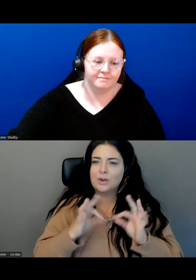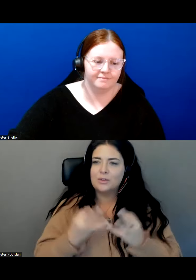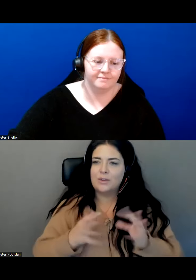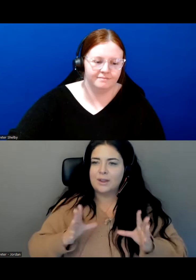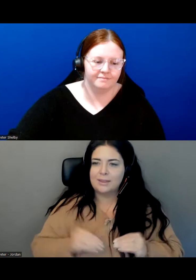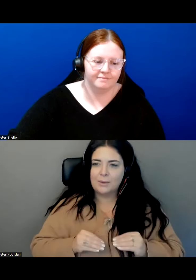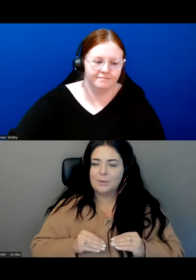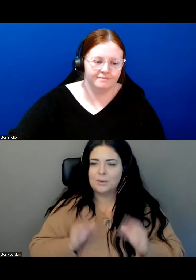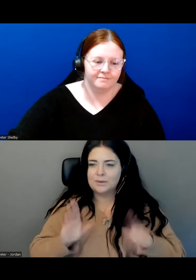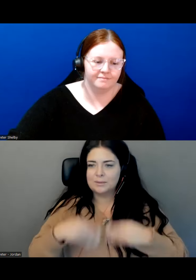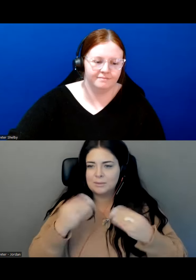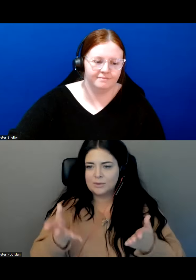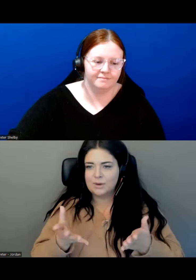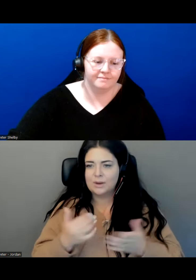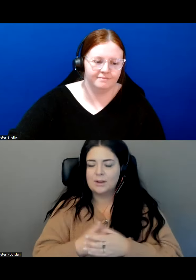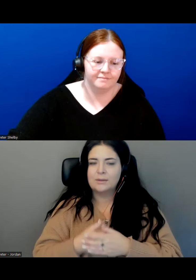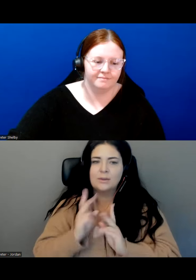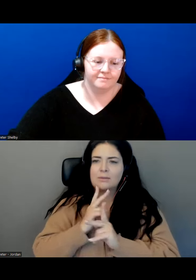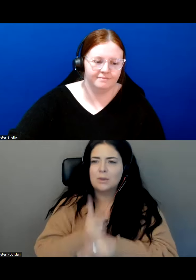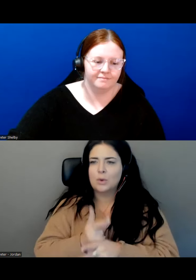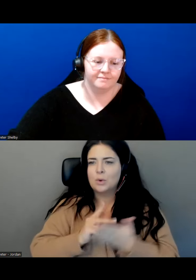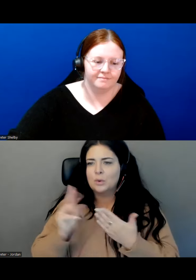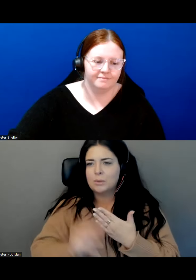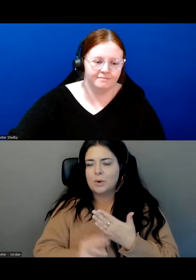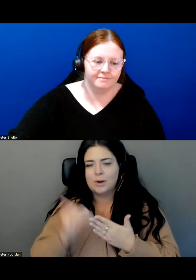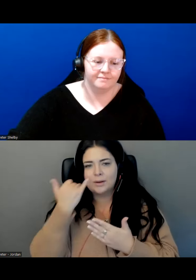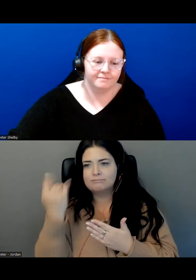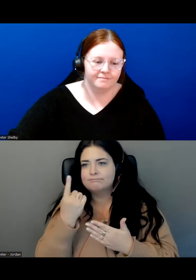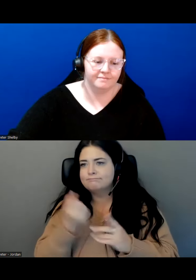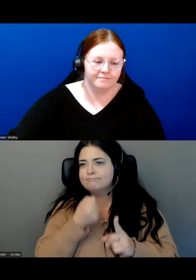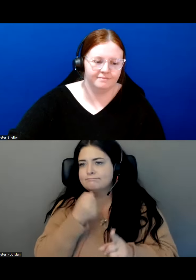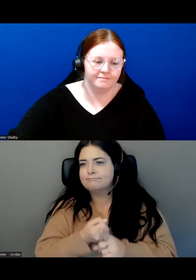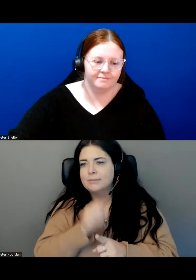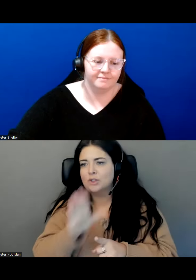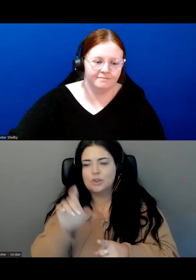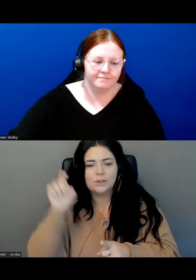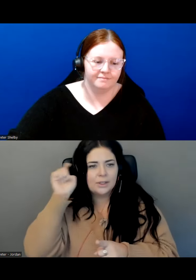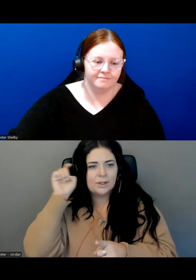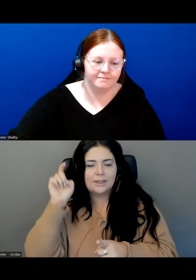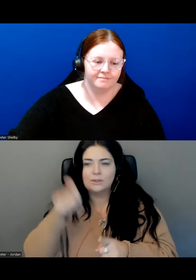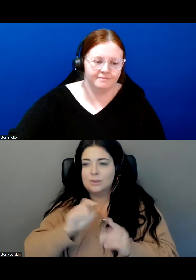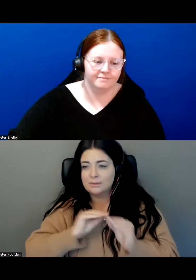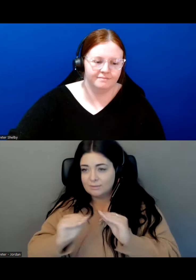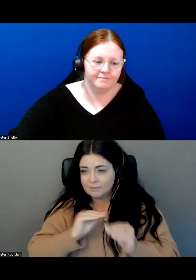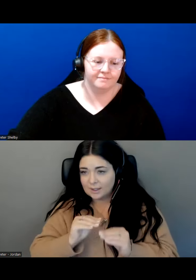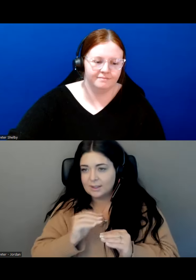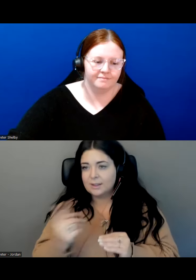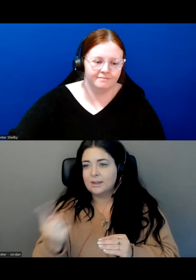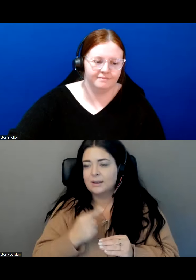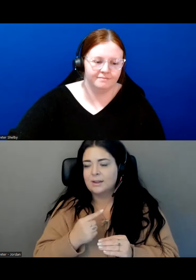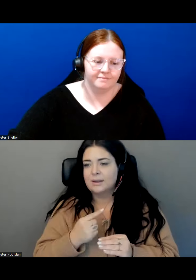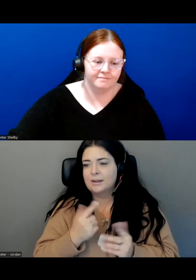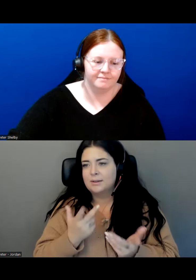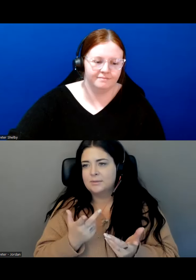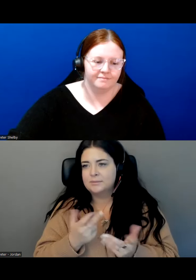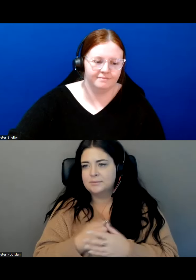can provide, like loaner programs, if anything ever happened to one of your devices and you need it repaired,